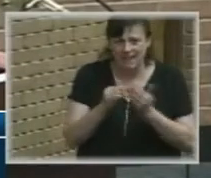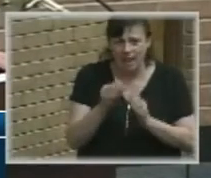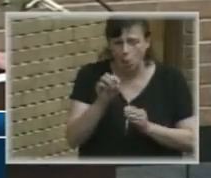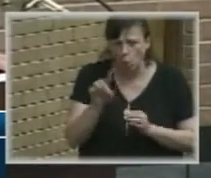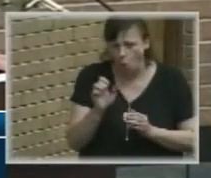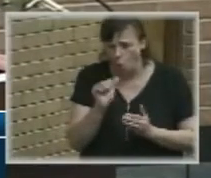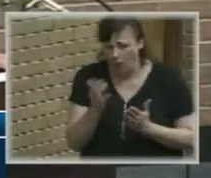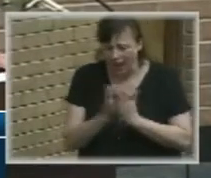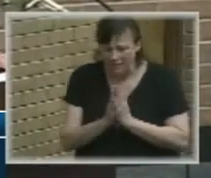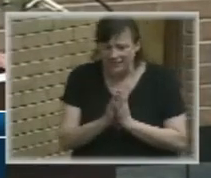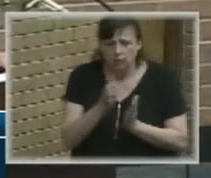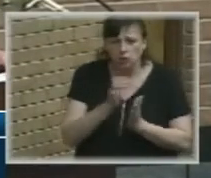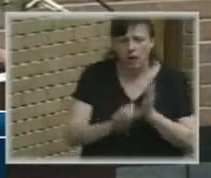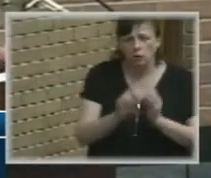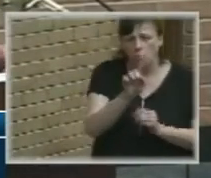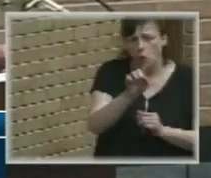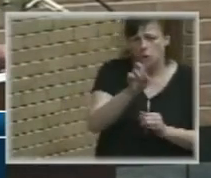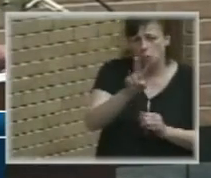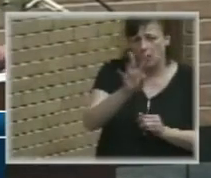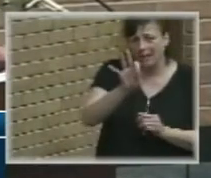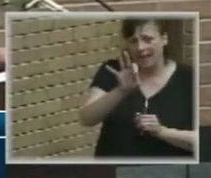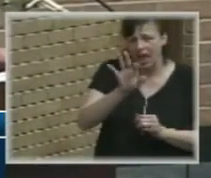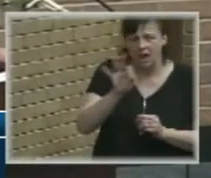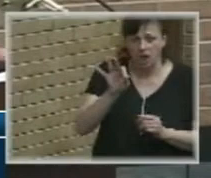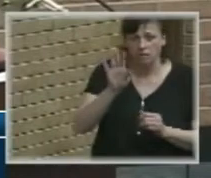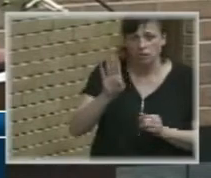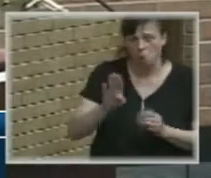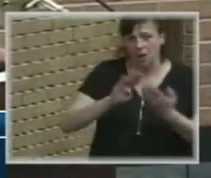reading? Chapter 129 of the Brighton Town Code.